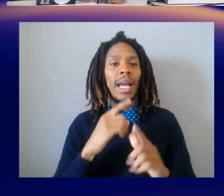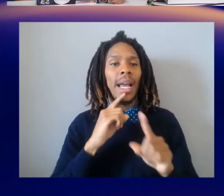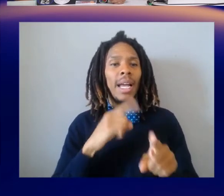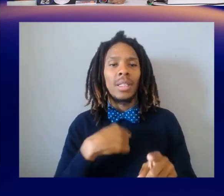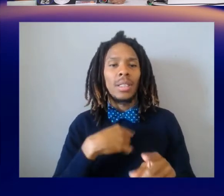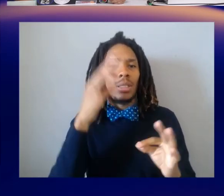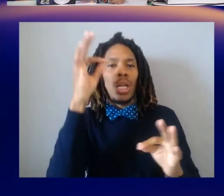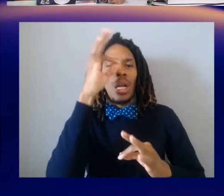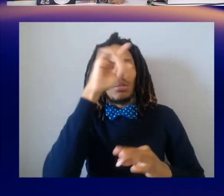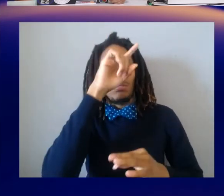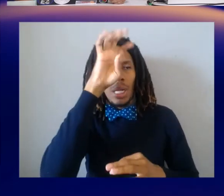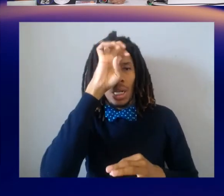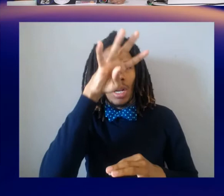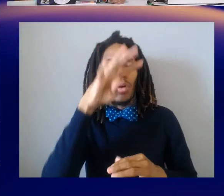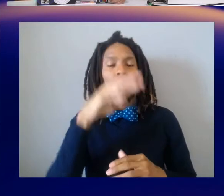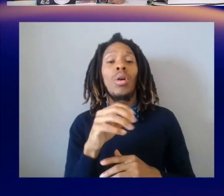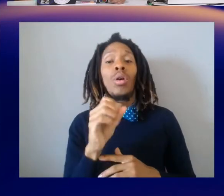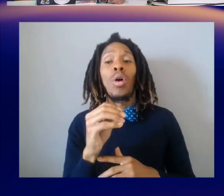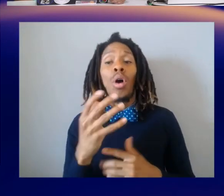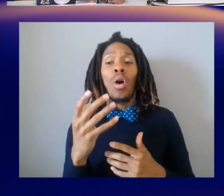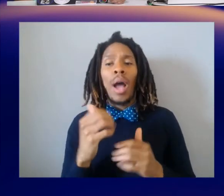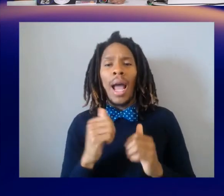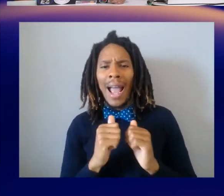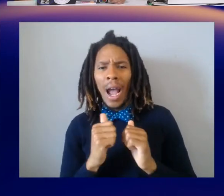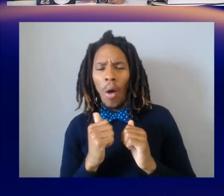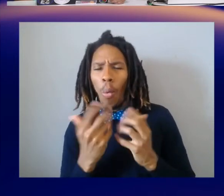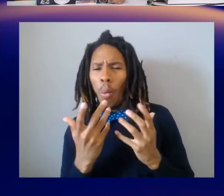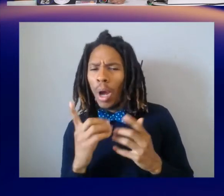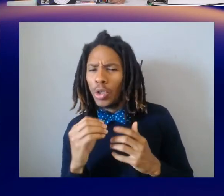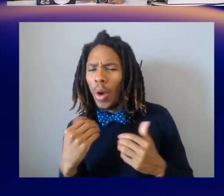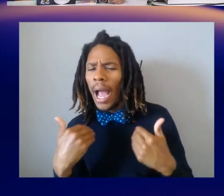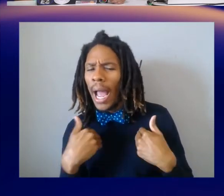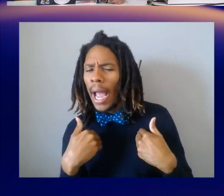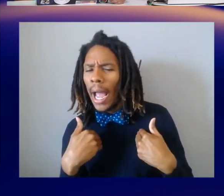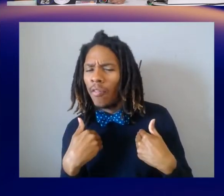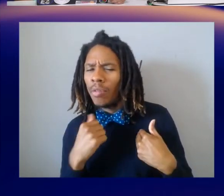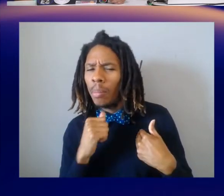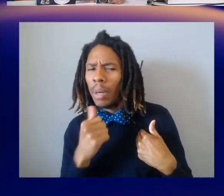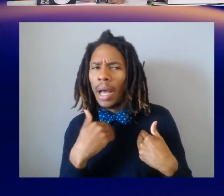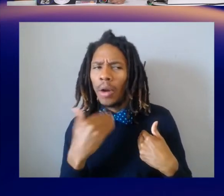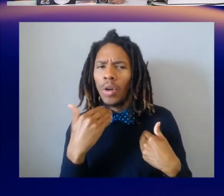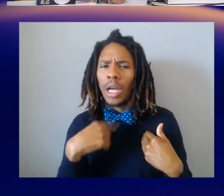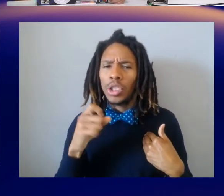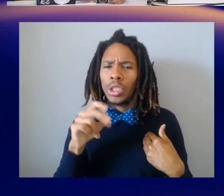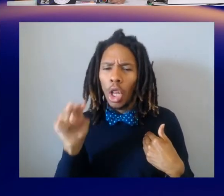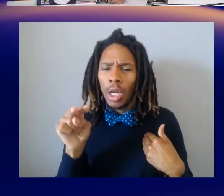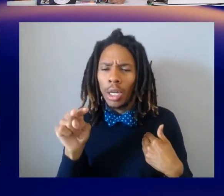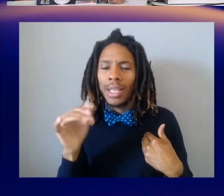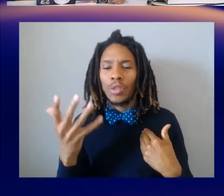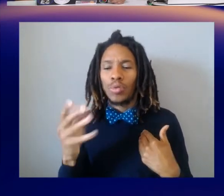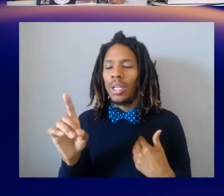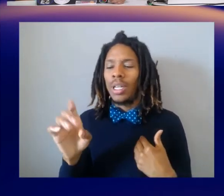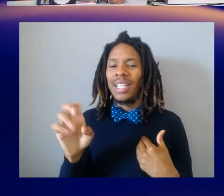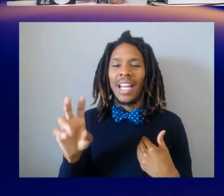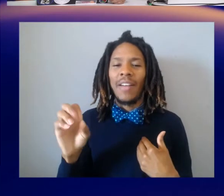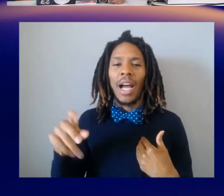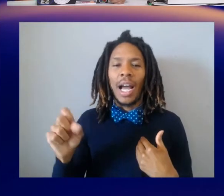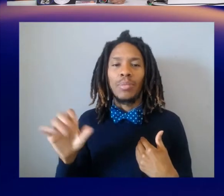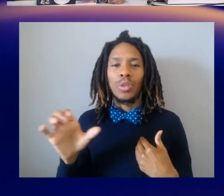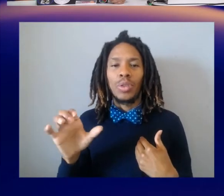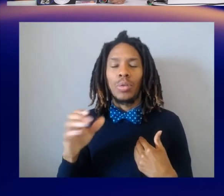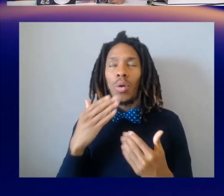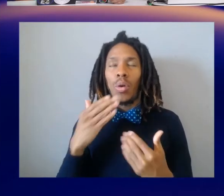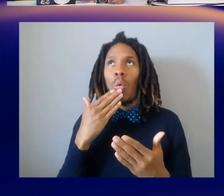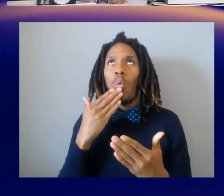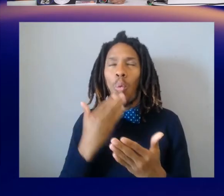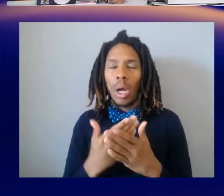So what do I have, but I don't necessarily know I should be looking at? And this is what Devops Guru does incredibly well.